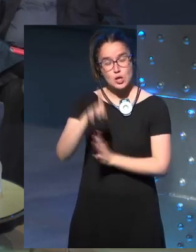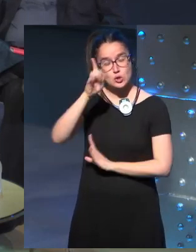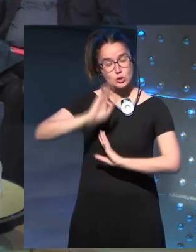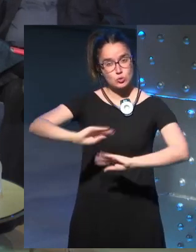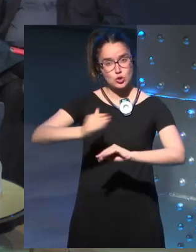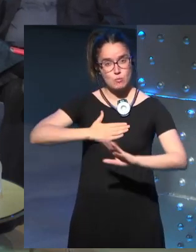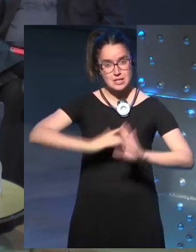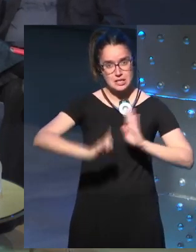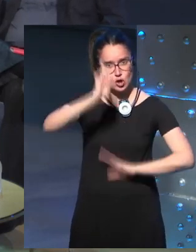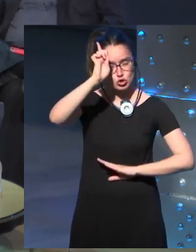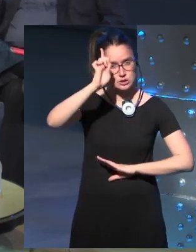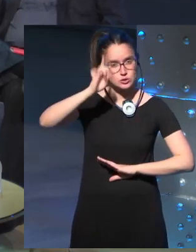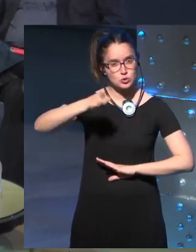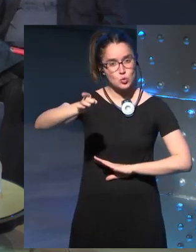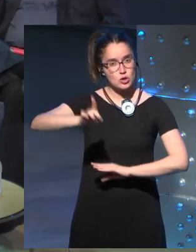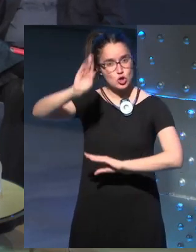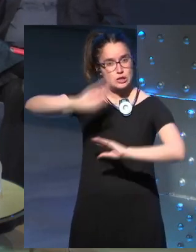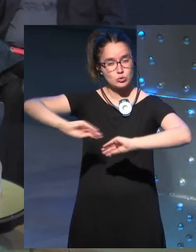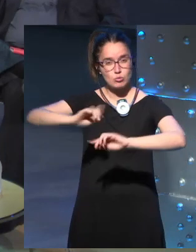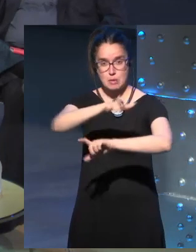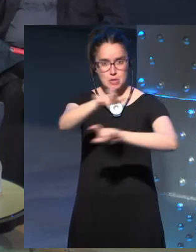you have your gods. People have their gods.